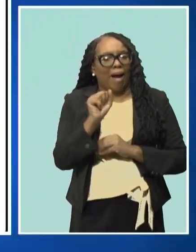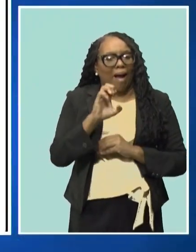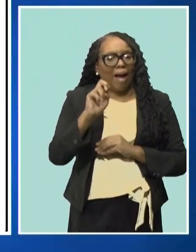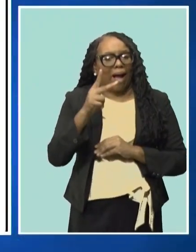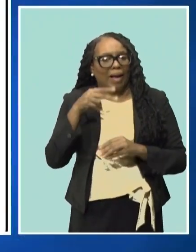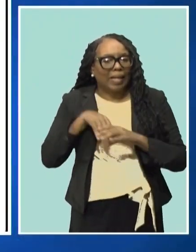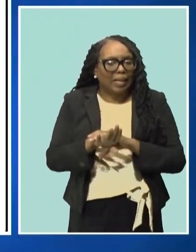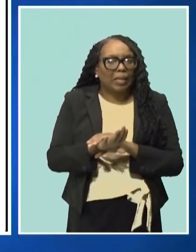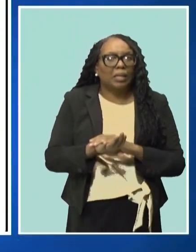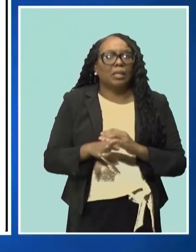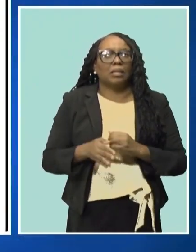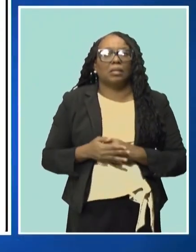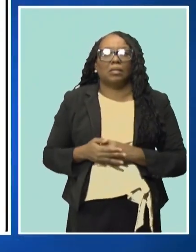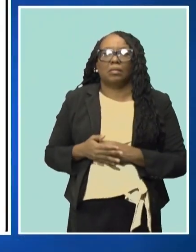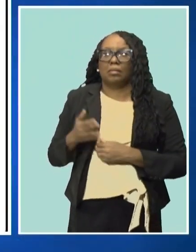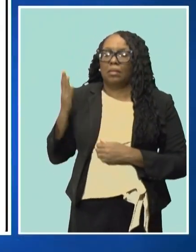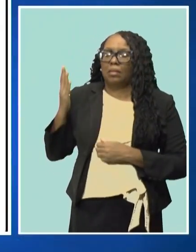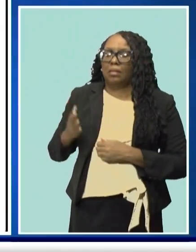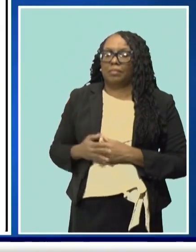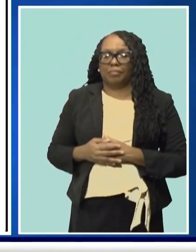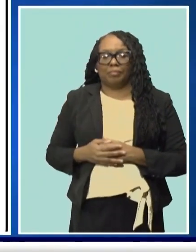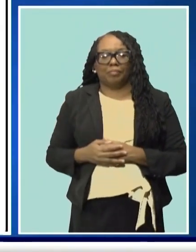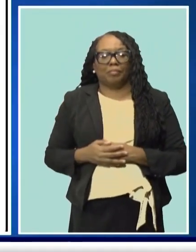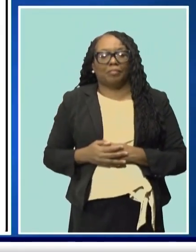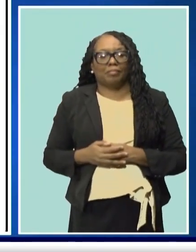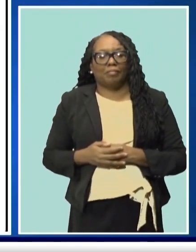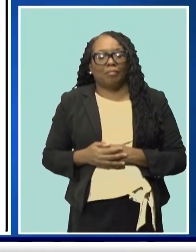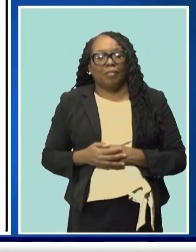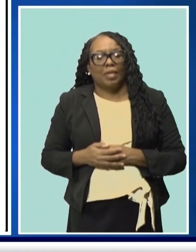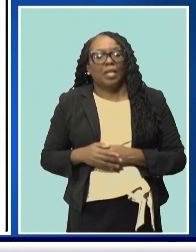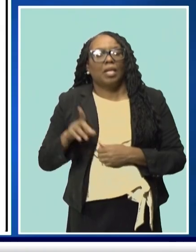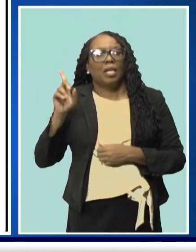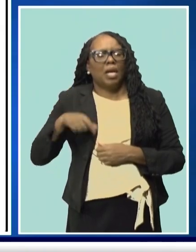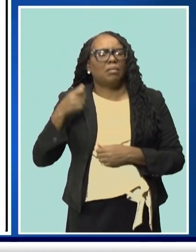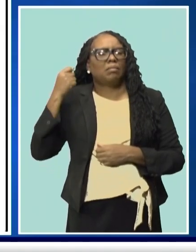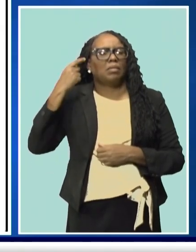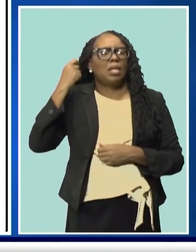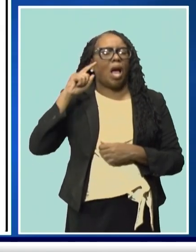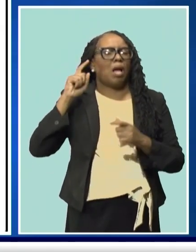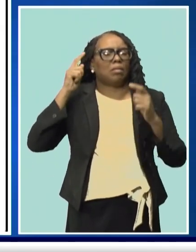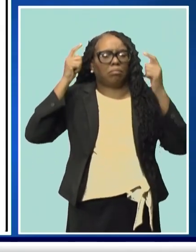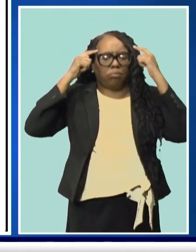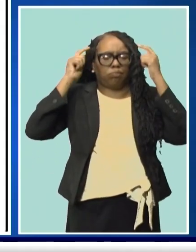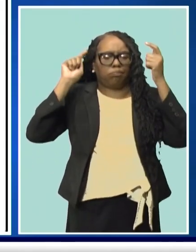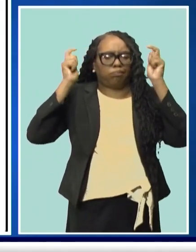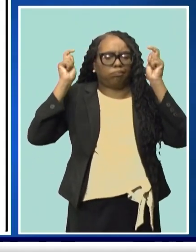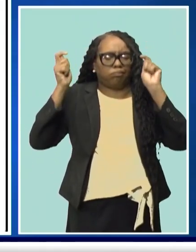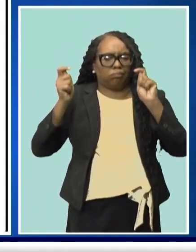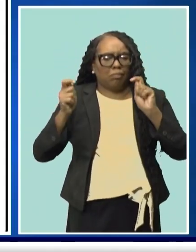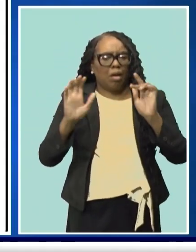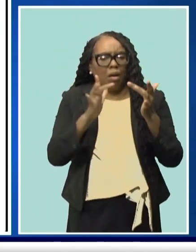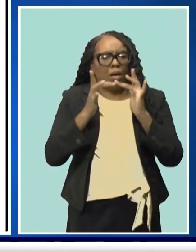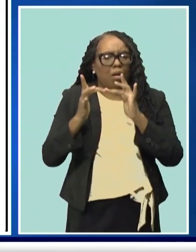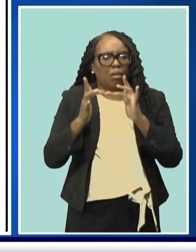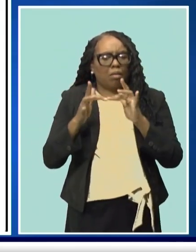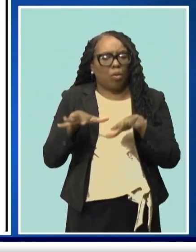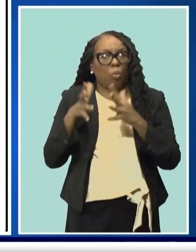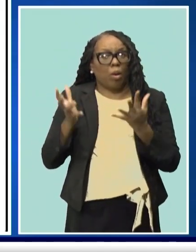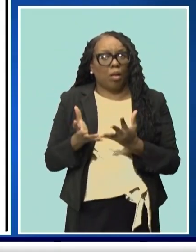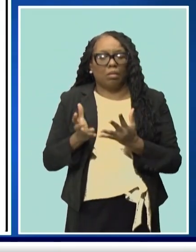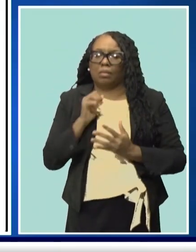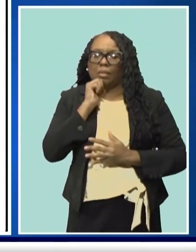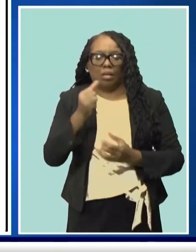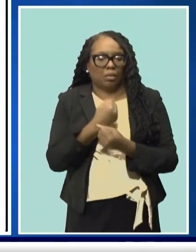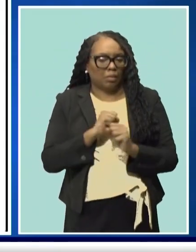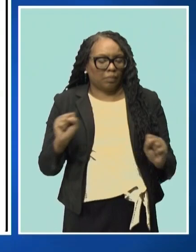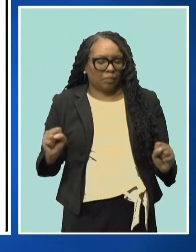to pivot yourself to appreciate that the world that you live in, the online world, is not safe. And you have